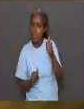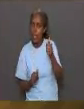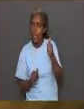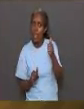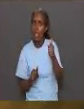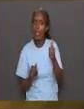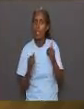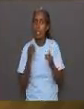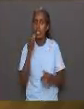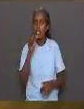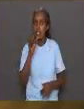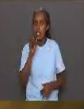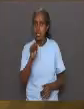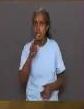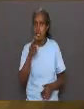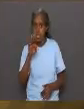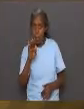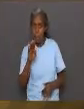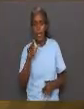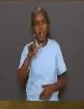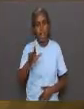A sub L.